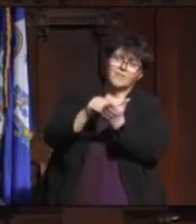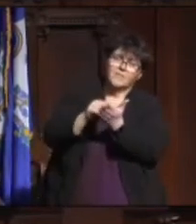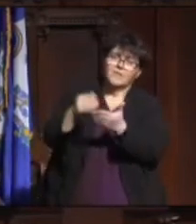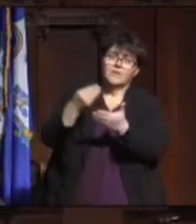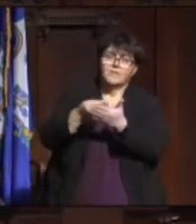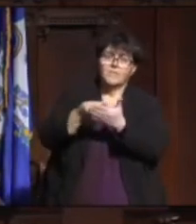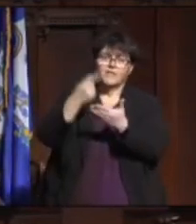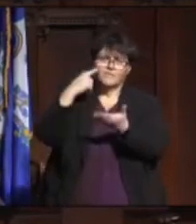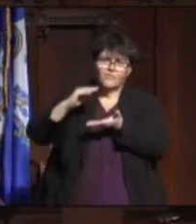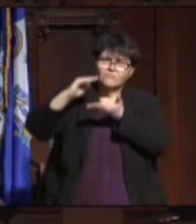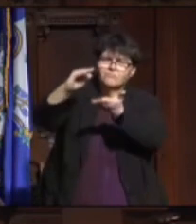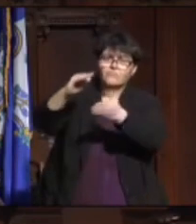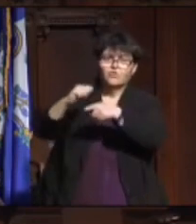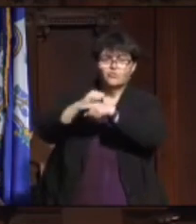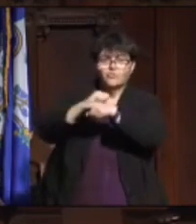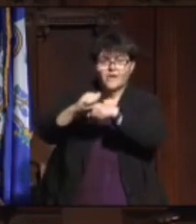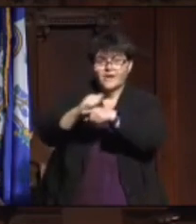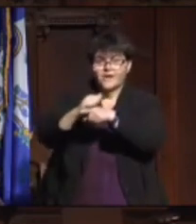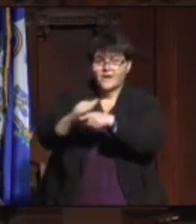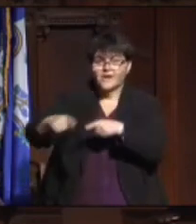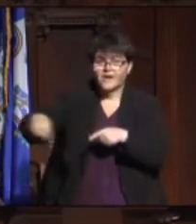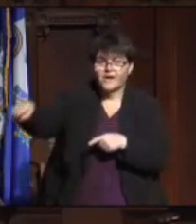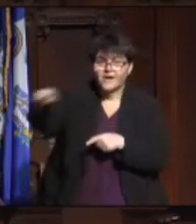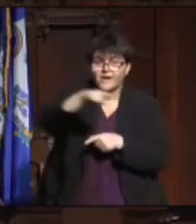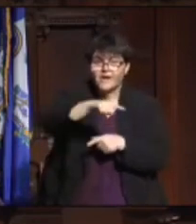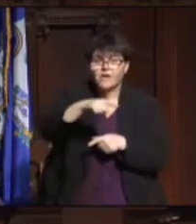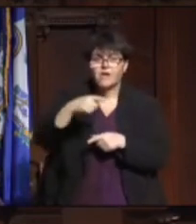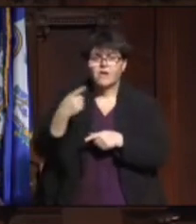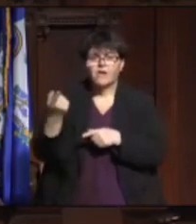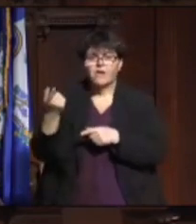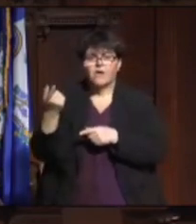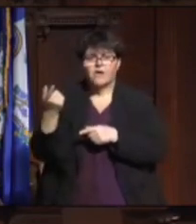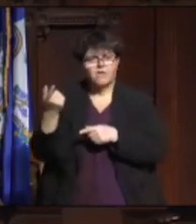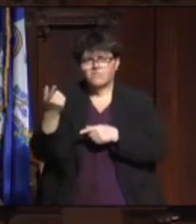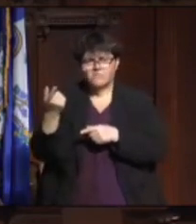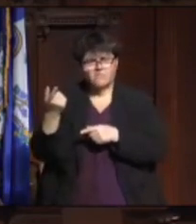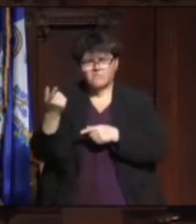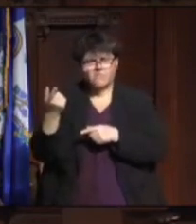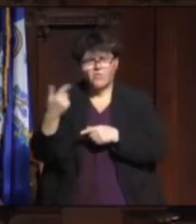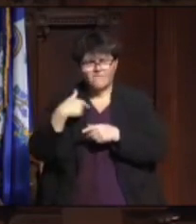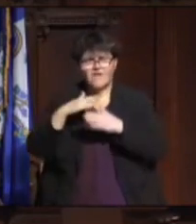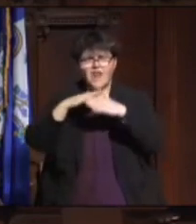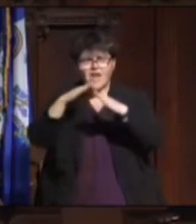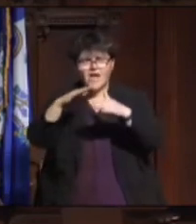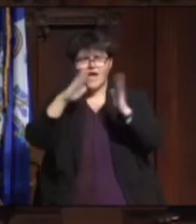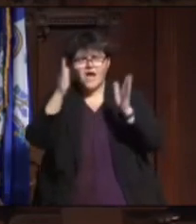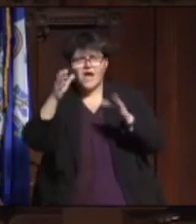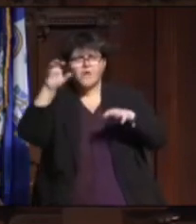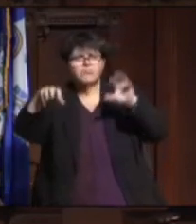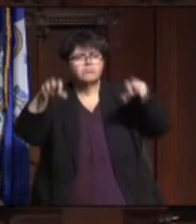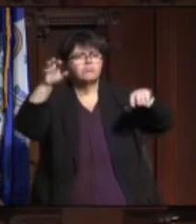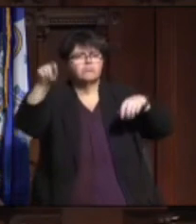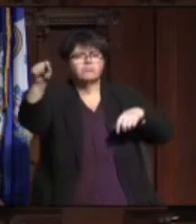if we don't have enough housing where workers can afford to live. So for the first